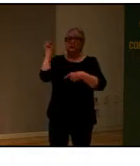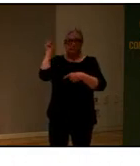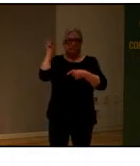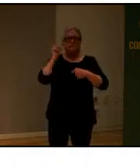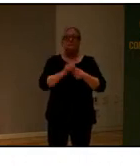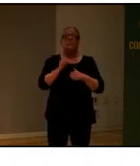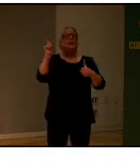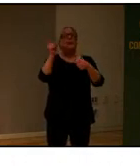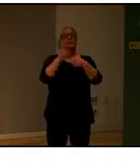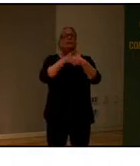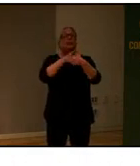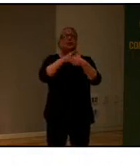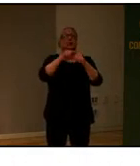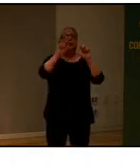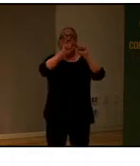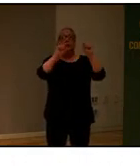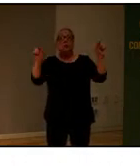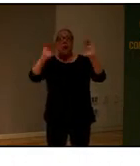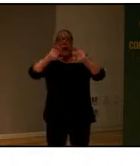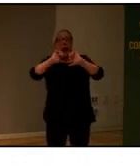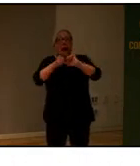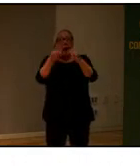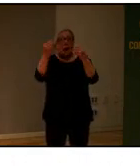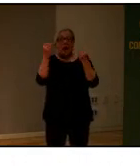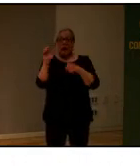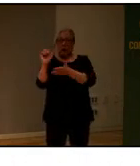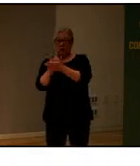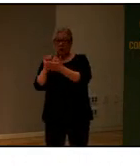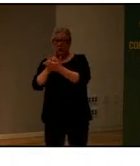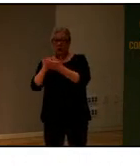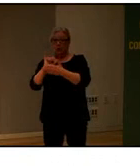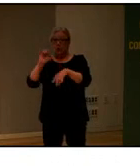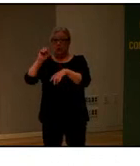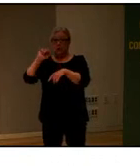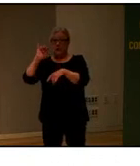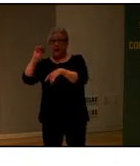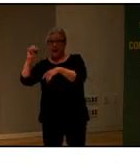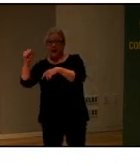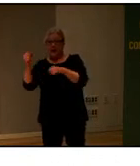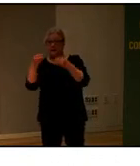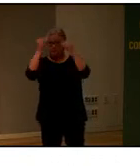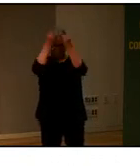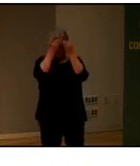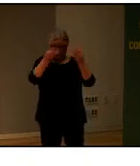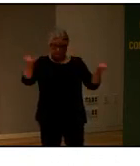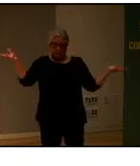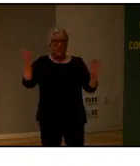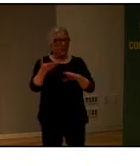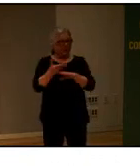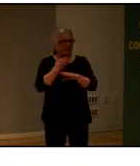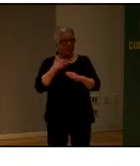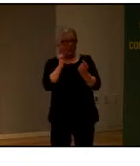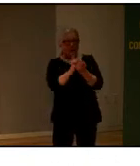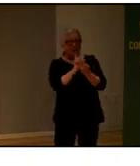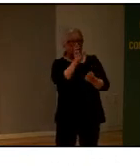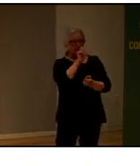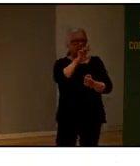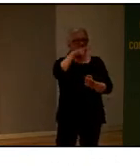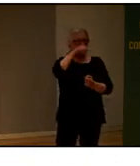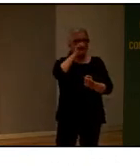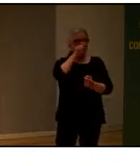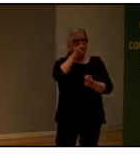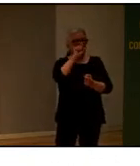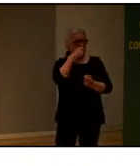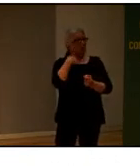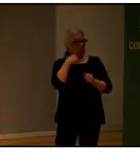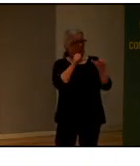first is the way that it was disseminated and how it was told in the New York Times and how I had, prior to meeting Dr. Peters, continued to disseminate